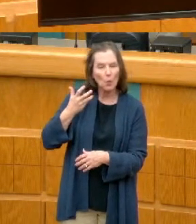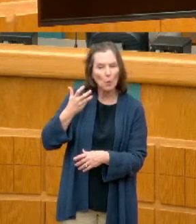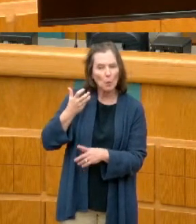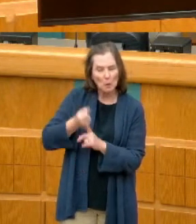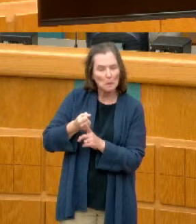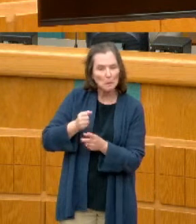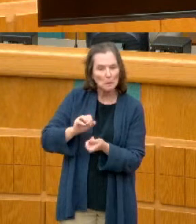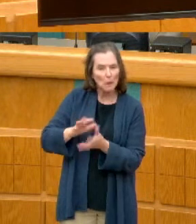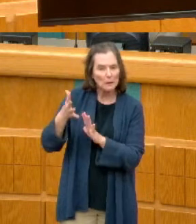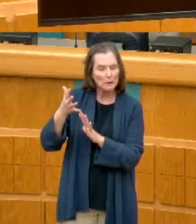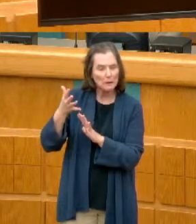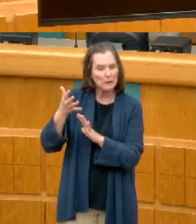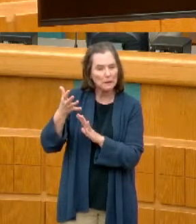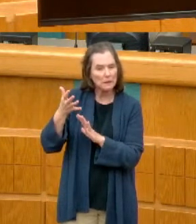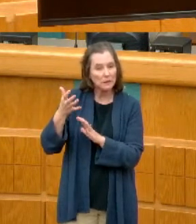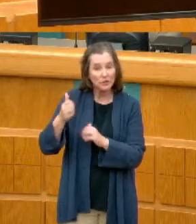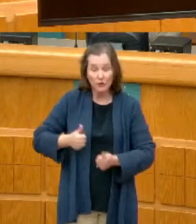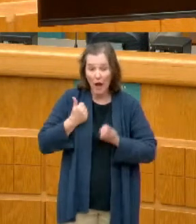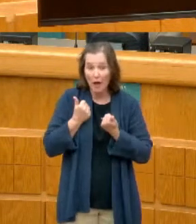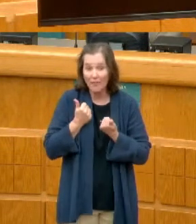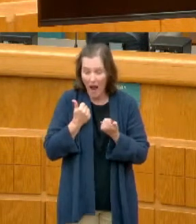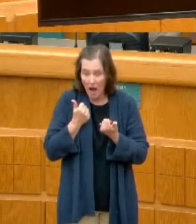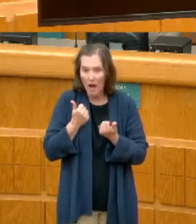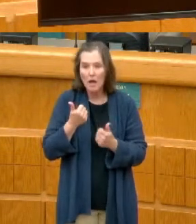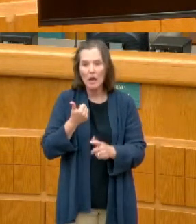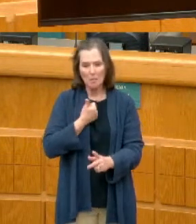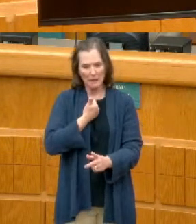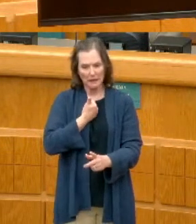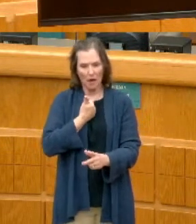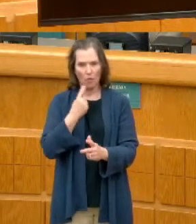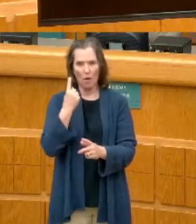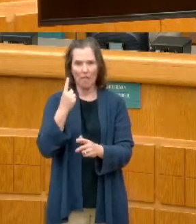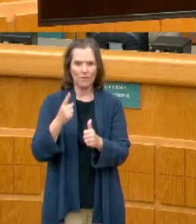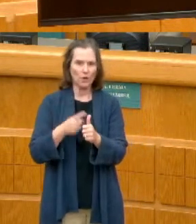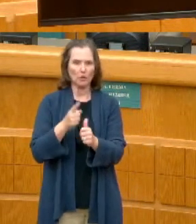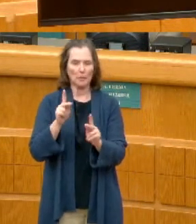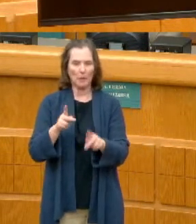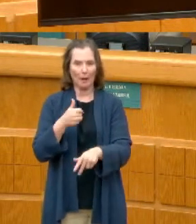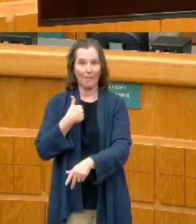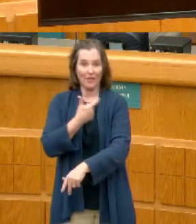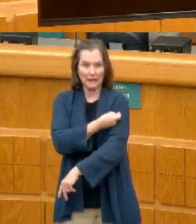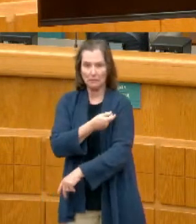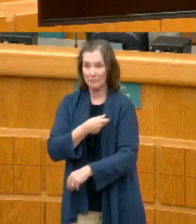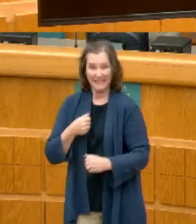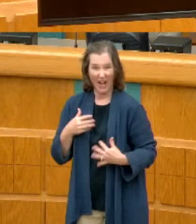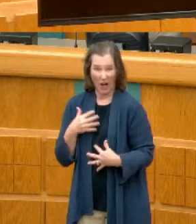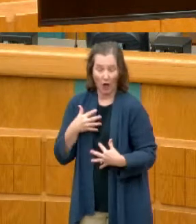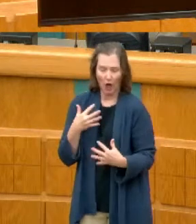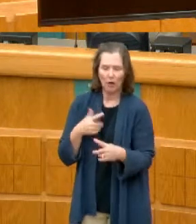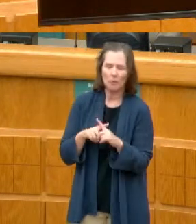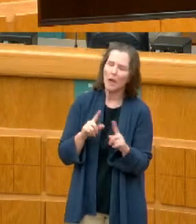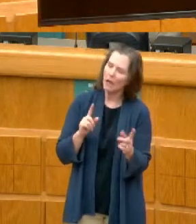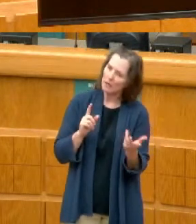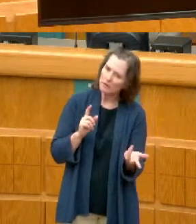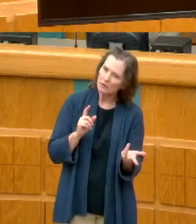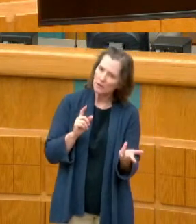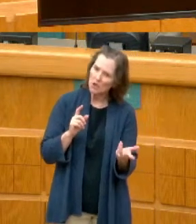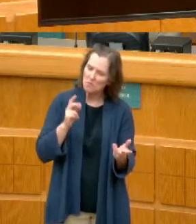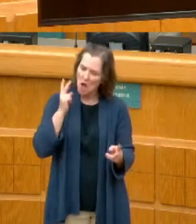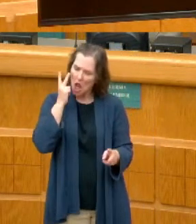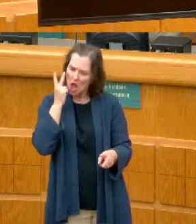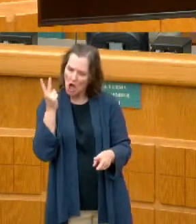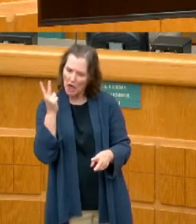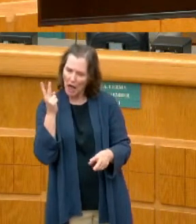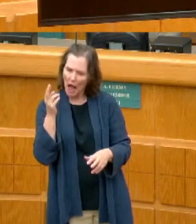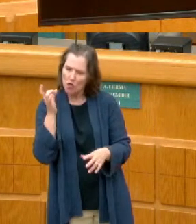of the first to get the vaccine, and I was proud to do so, and I was terrified to do so, but weighing the risk and benefits, I'm